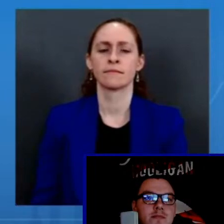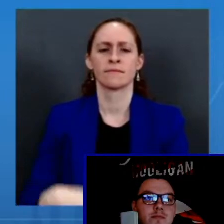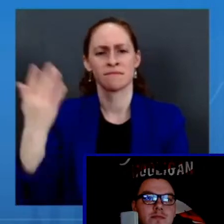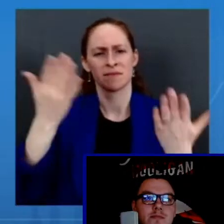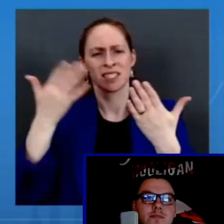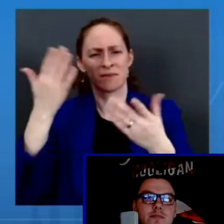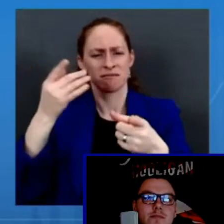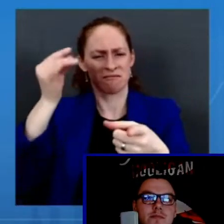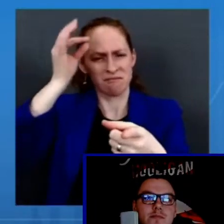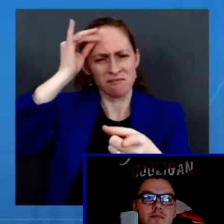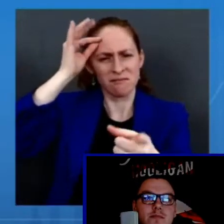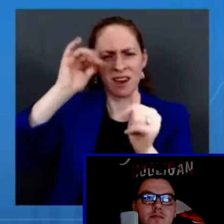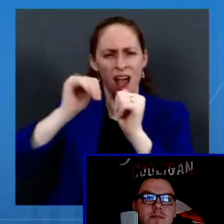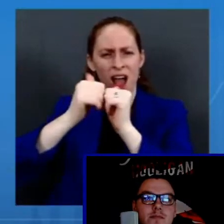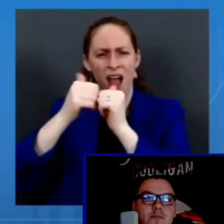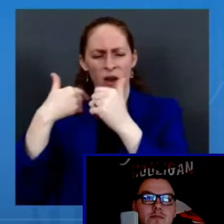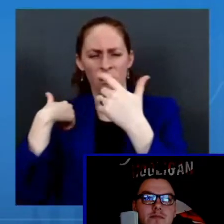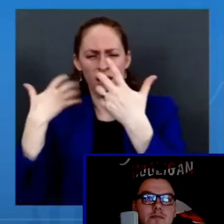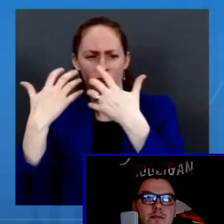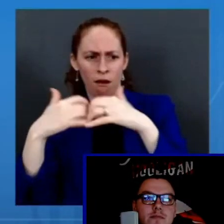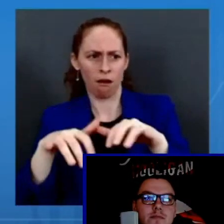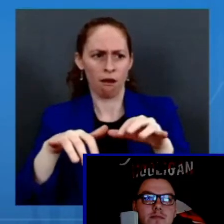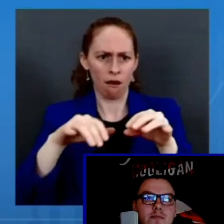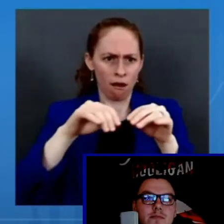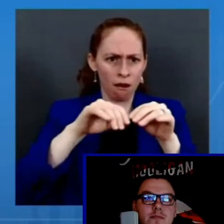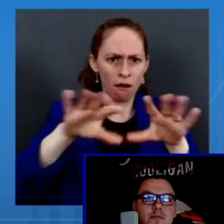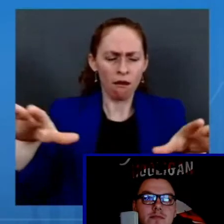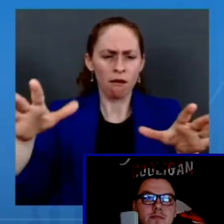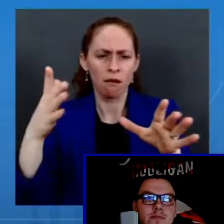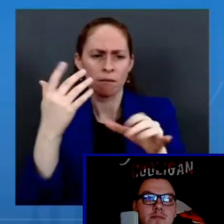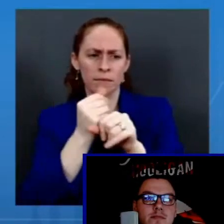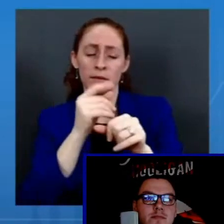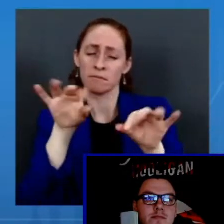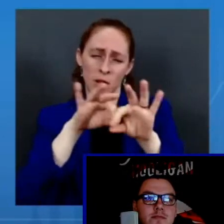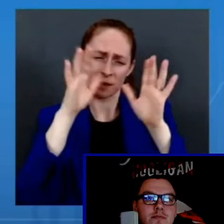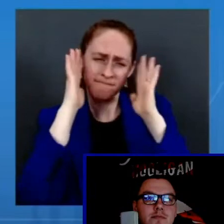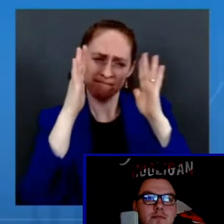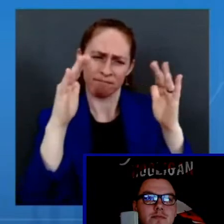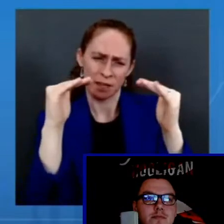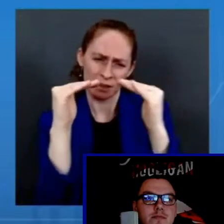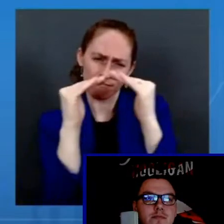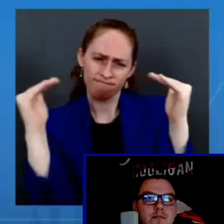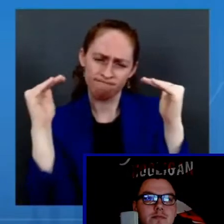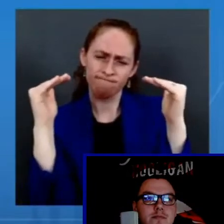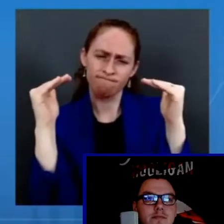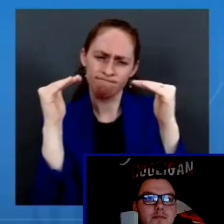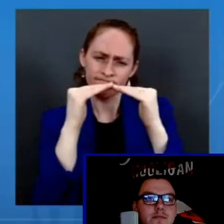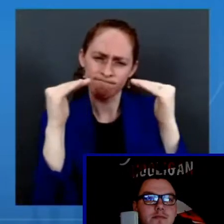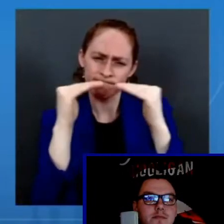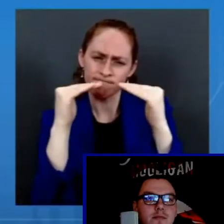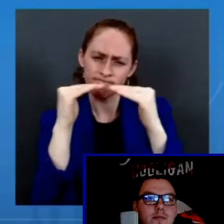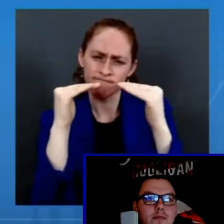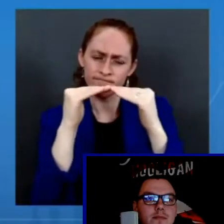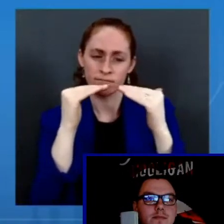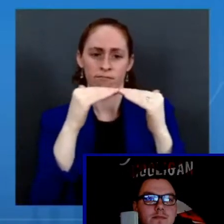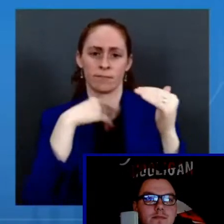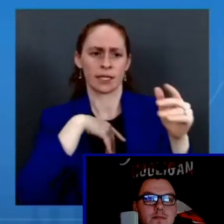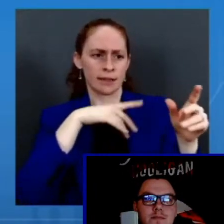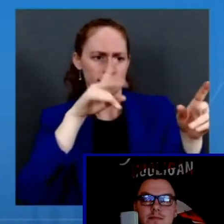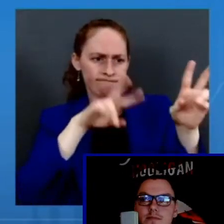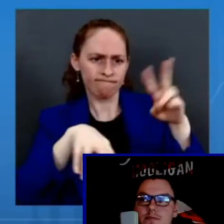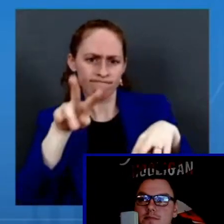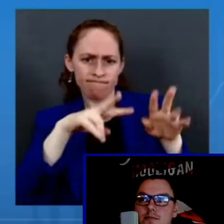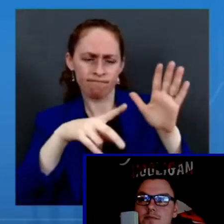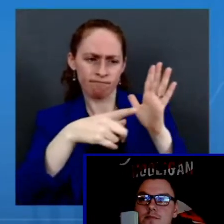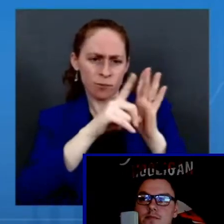We are not only urging states to ensure equity in their own distribution plans, but we are also distributing antivirals directly to community